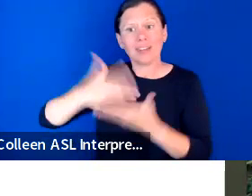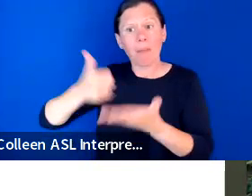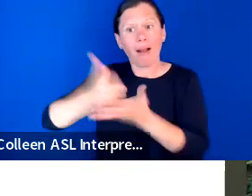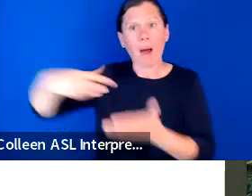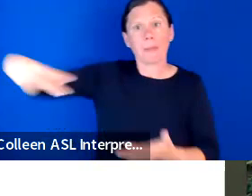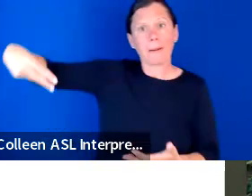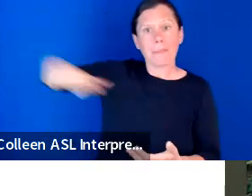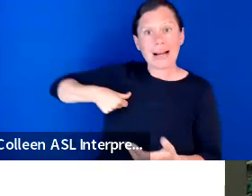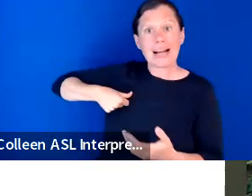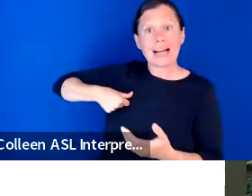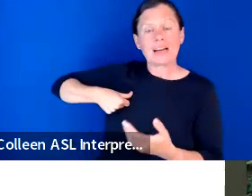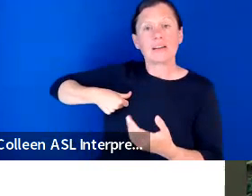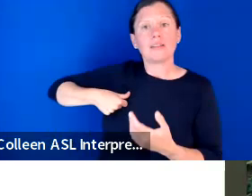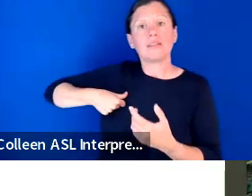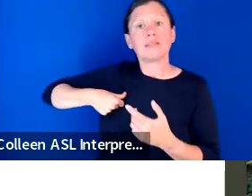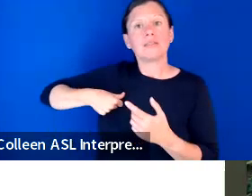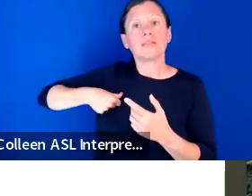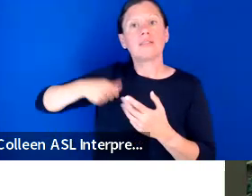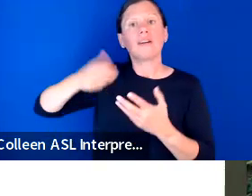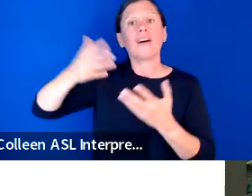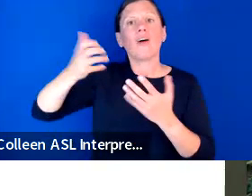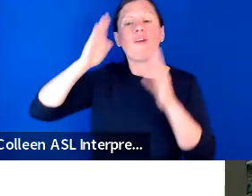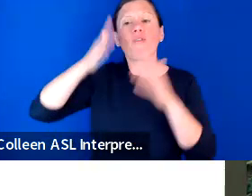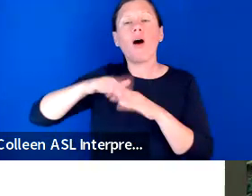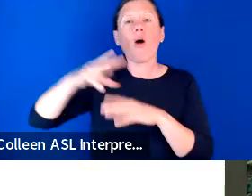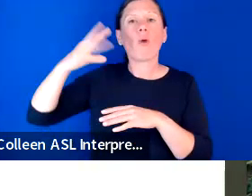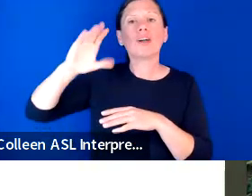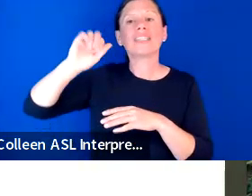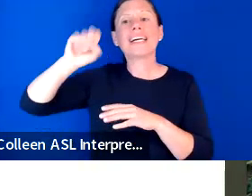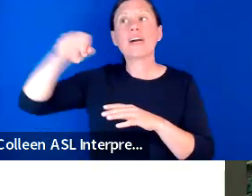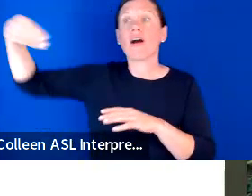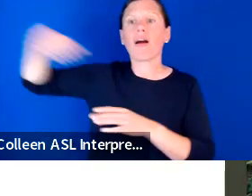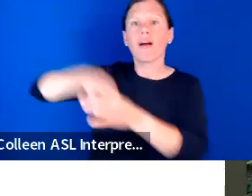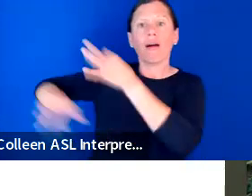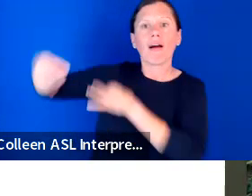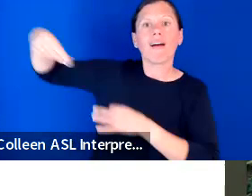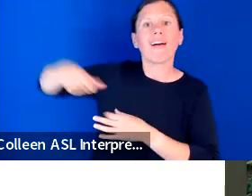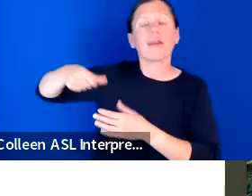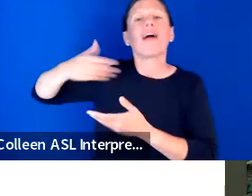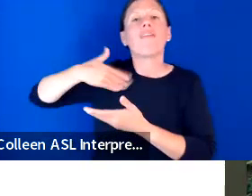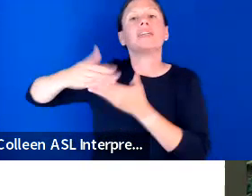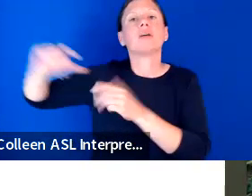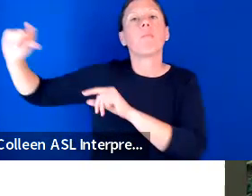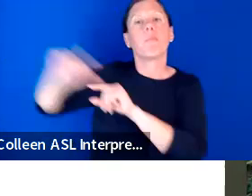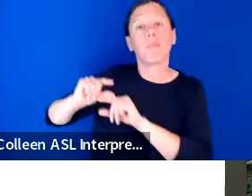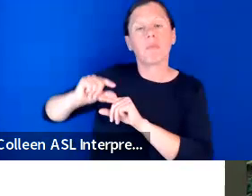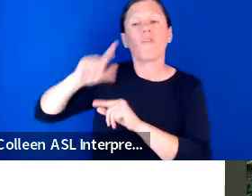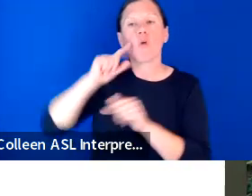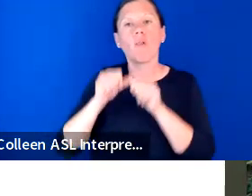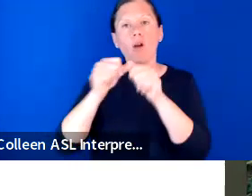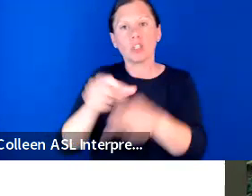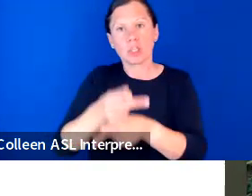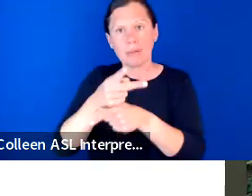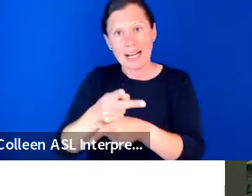is not an additional expense. It's just a better way to pay for long-term care that's more efficient and better